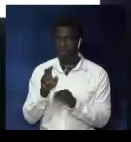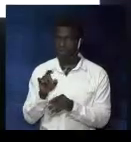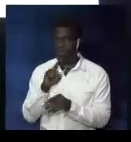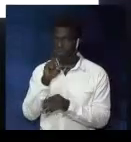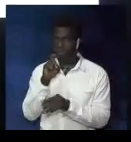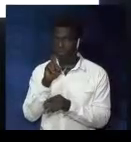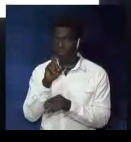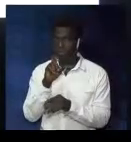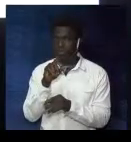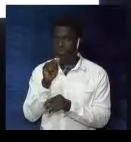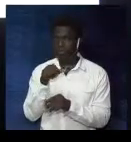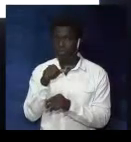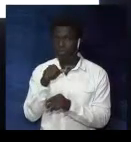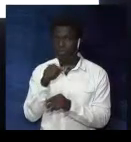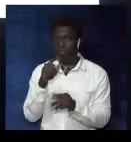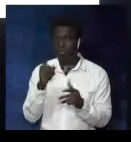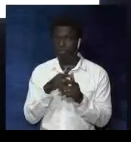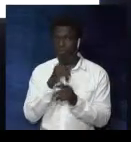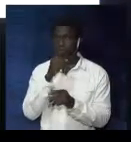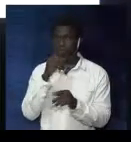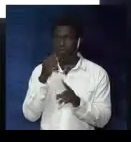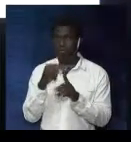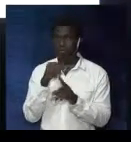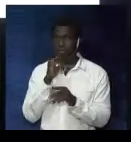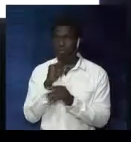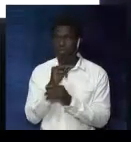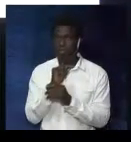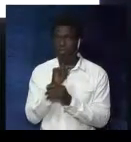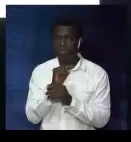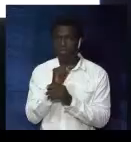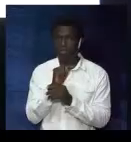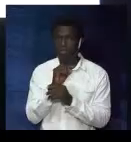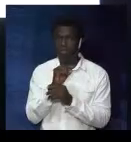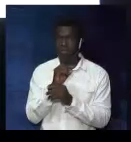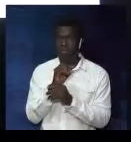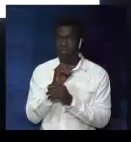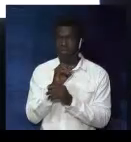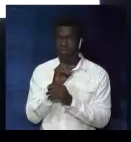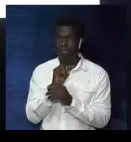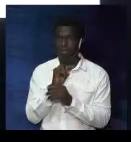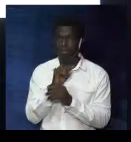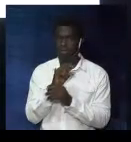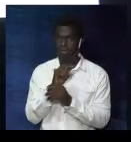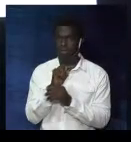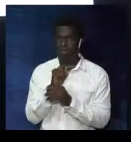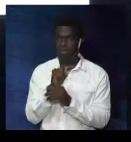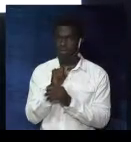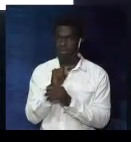ready? Yeah. The first word is isosceles.